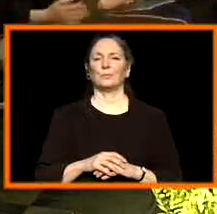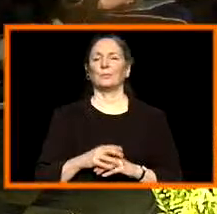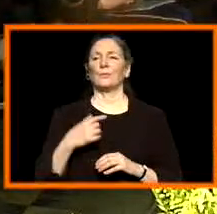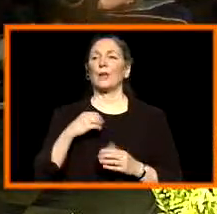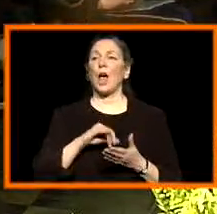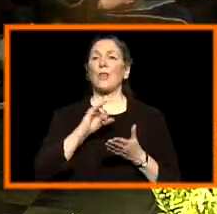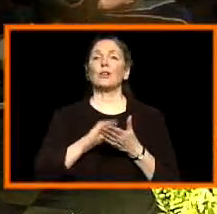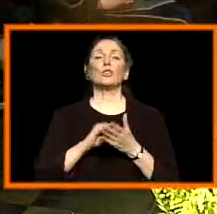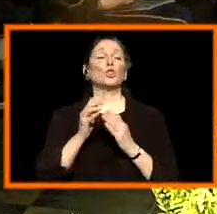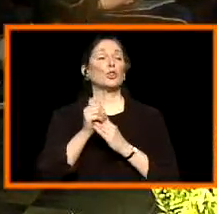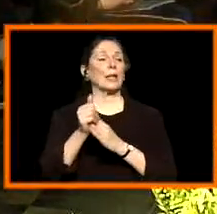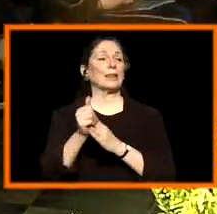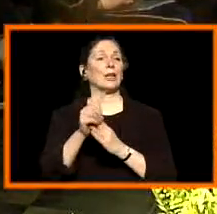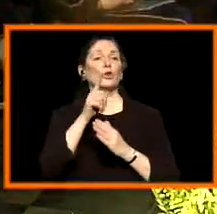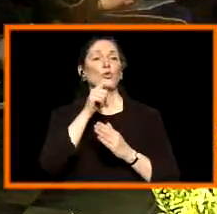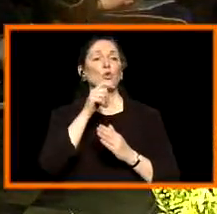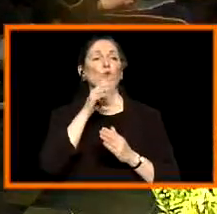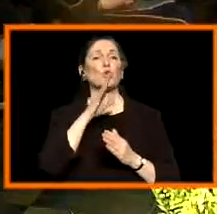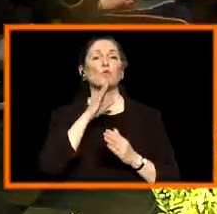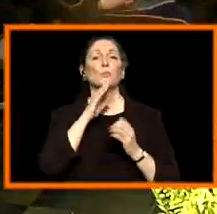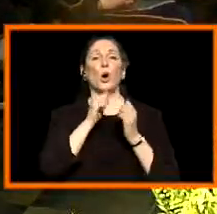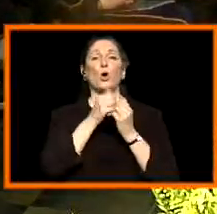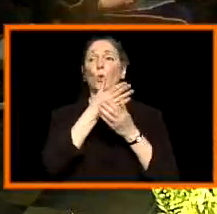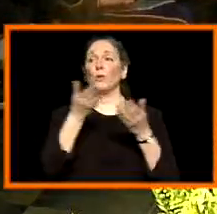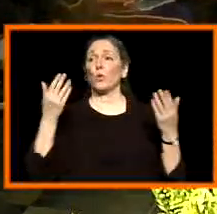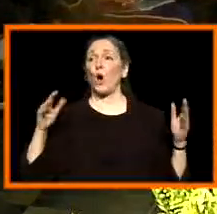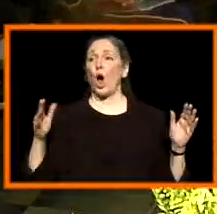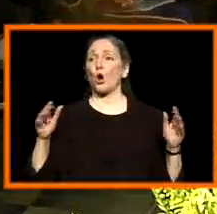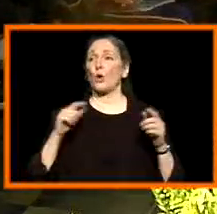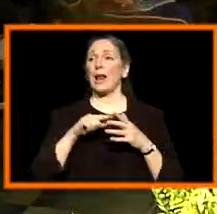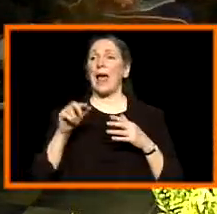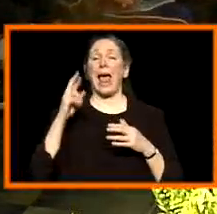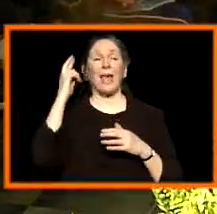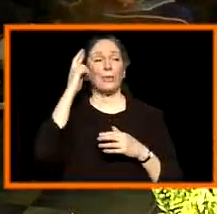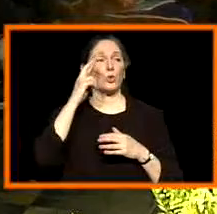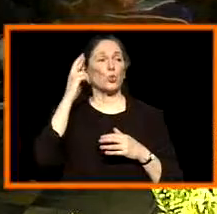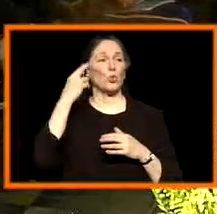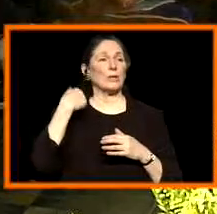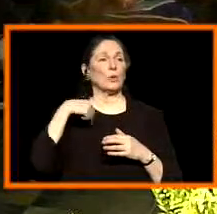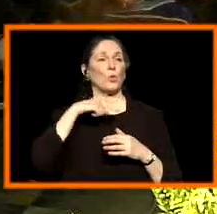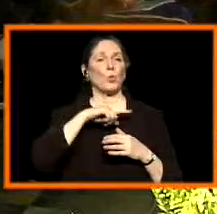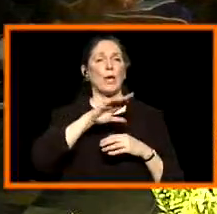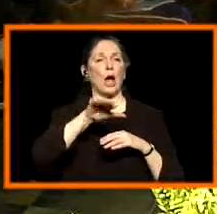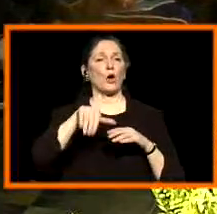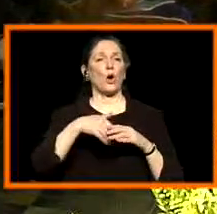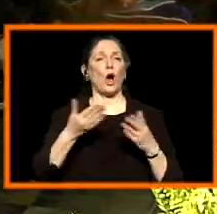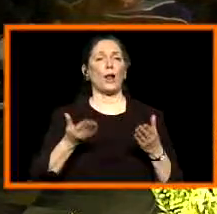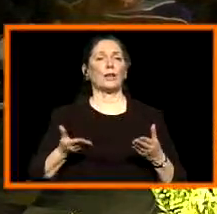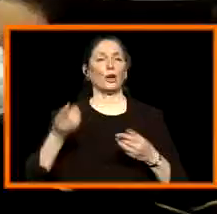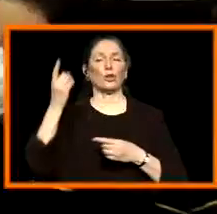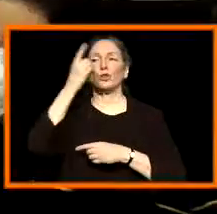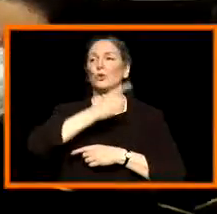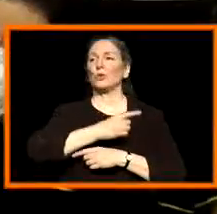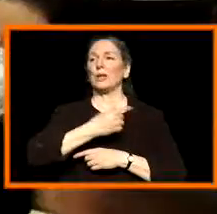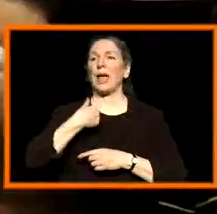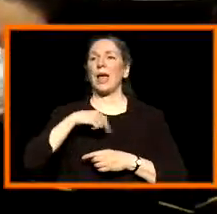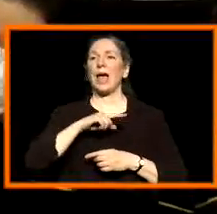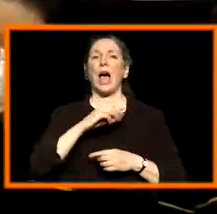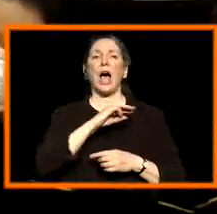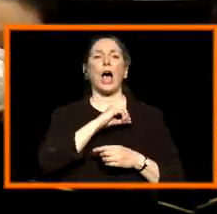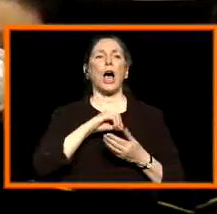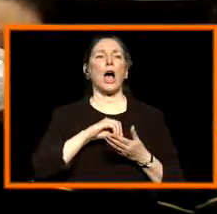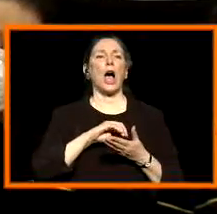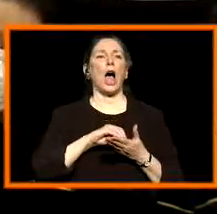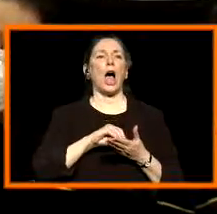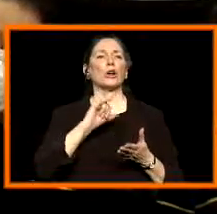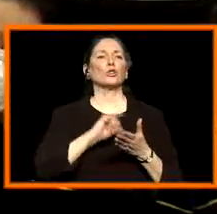our student leaders who spoke with you already, and the reason we are all here today, our